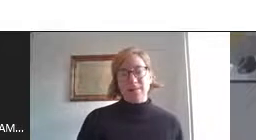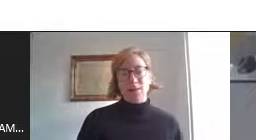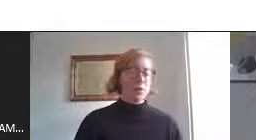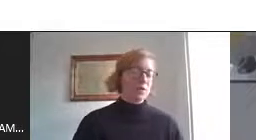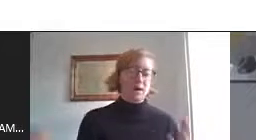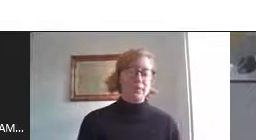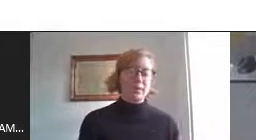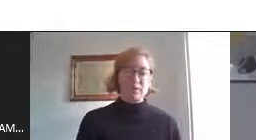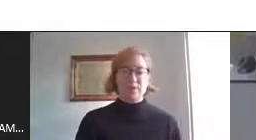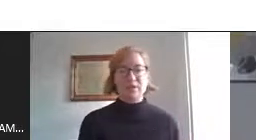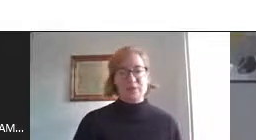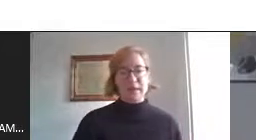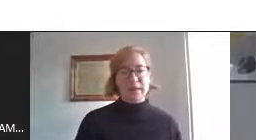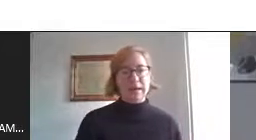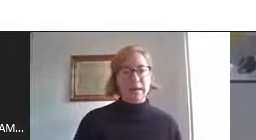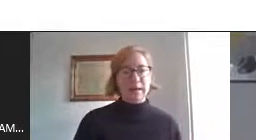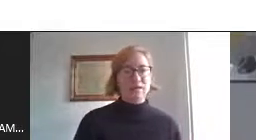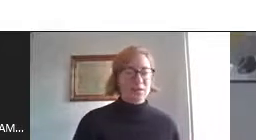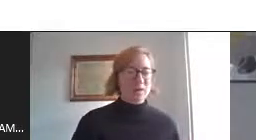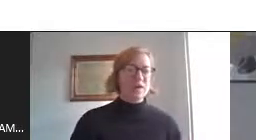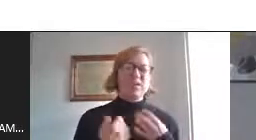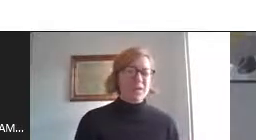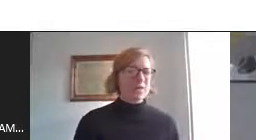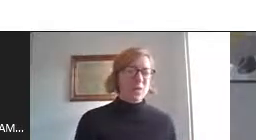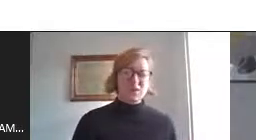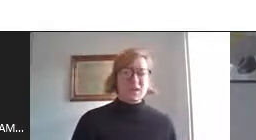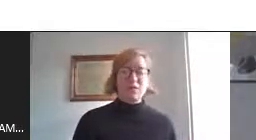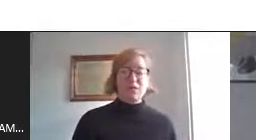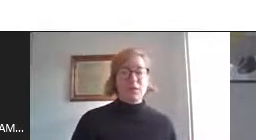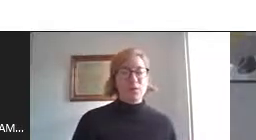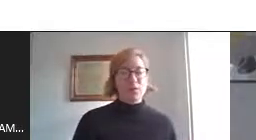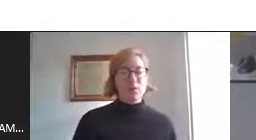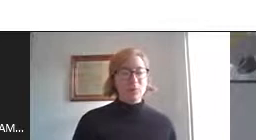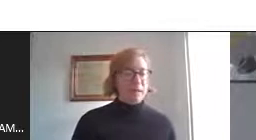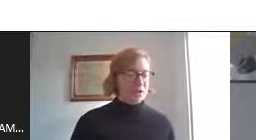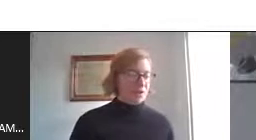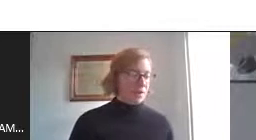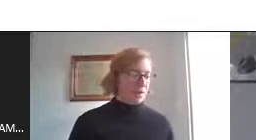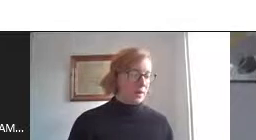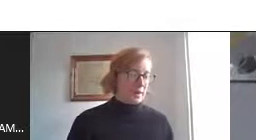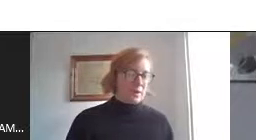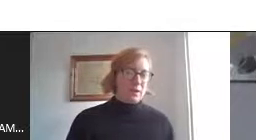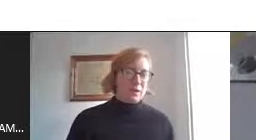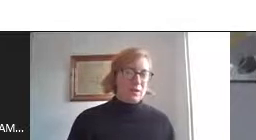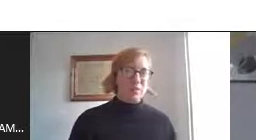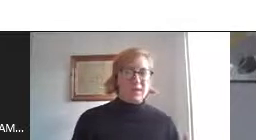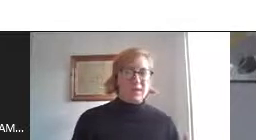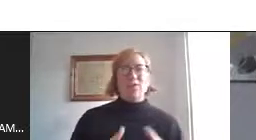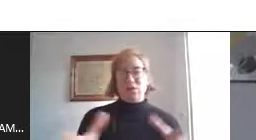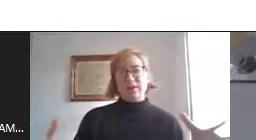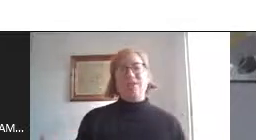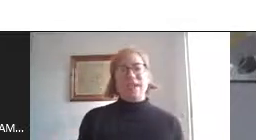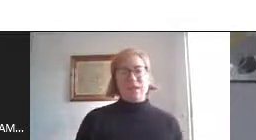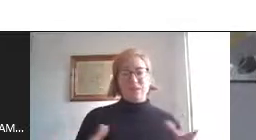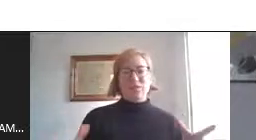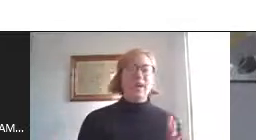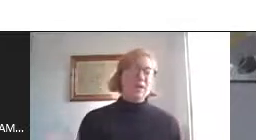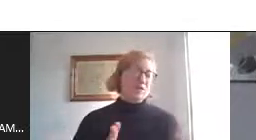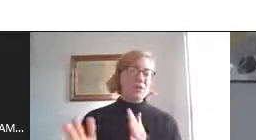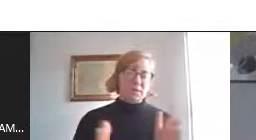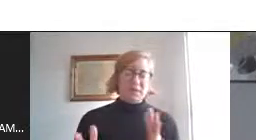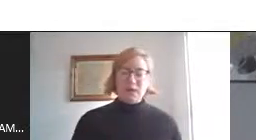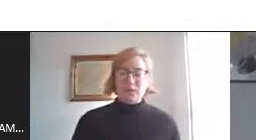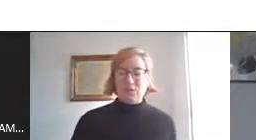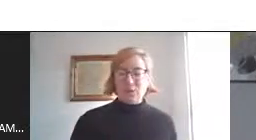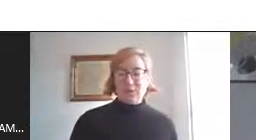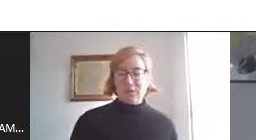sometimes, or if they're having difficulty speaking clearly, sort of just acknowledging everything with them and making sure that you, try and stay kind of